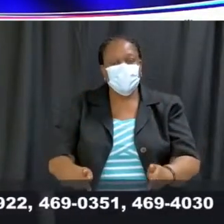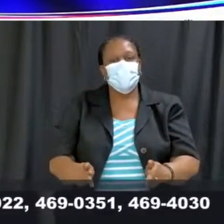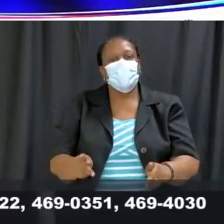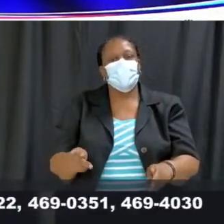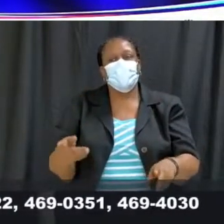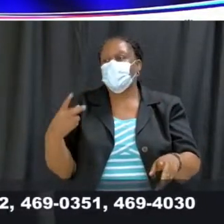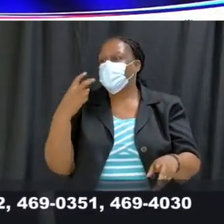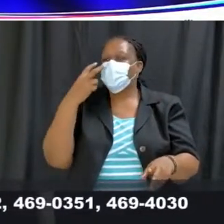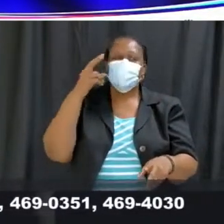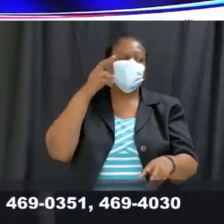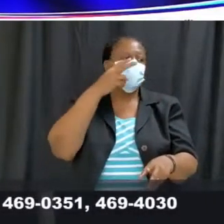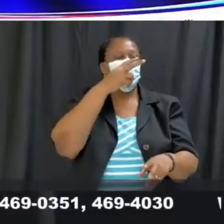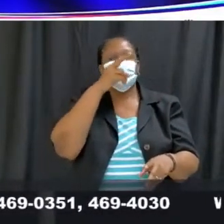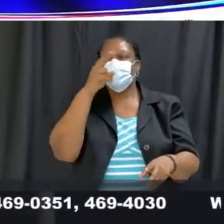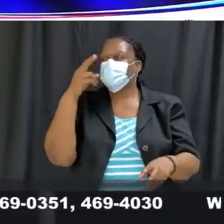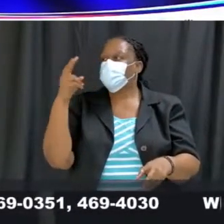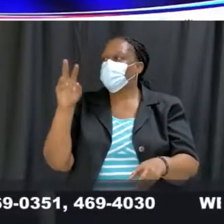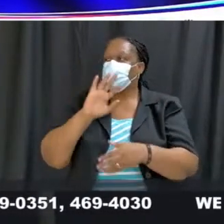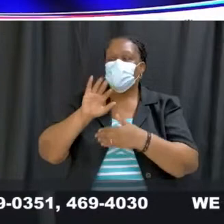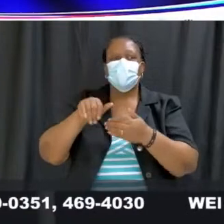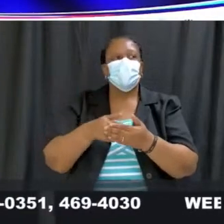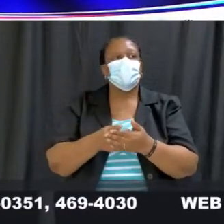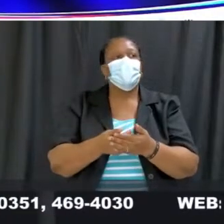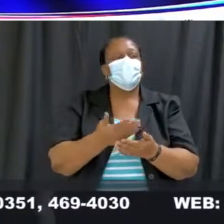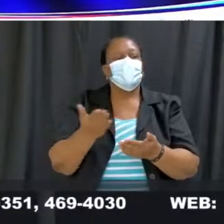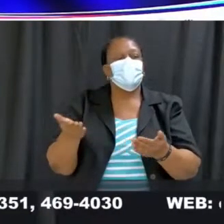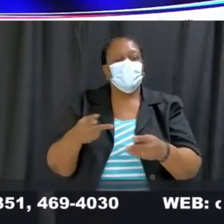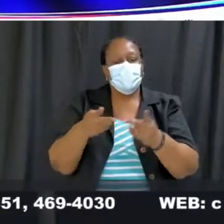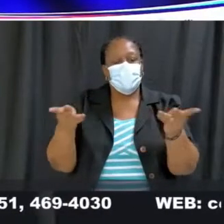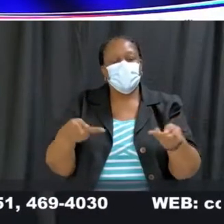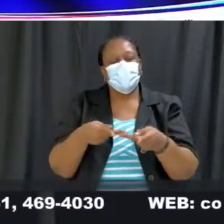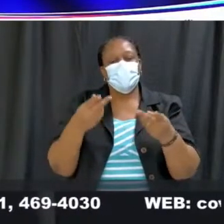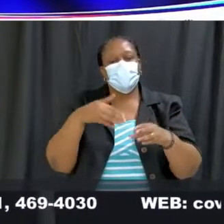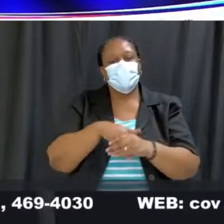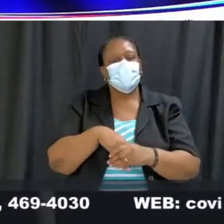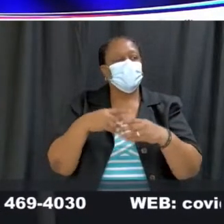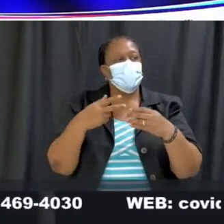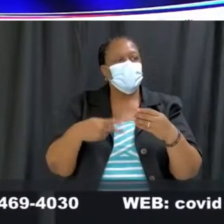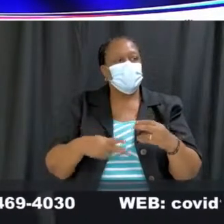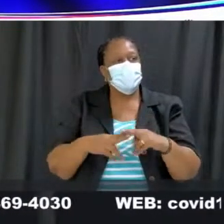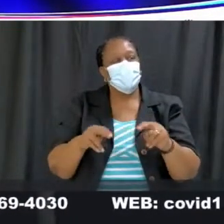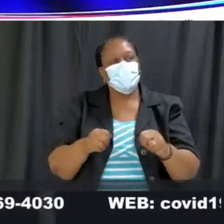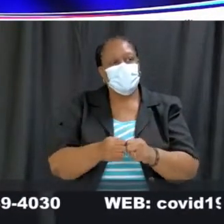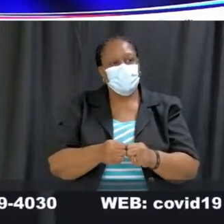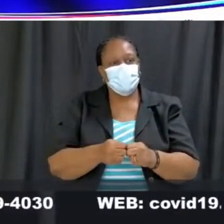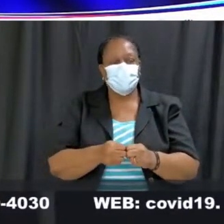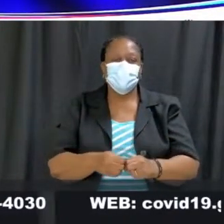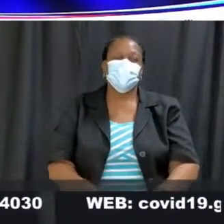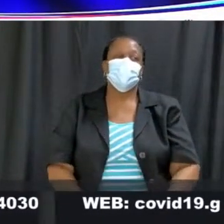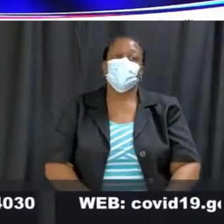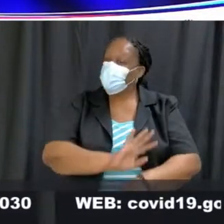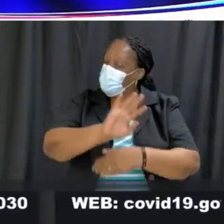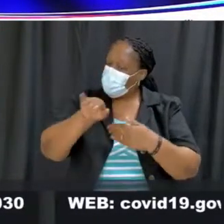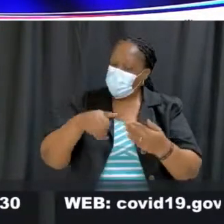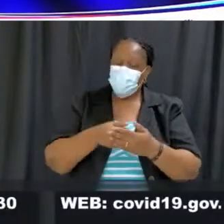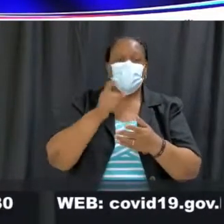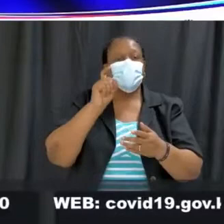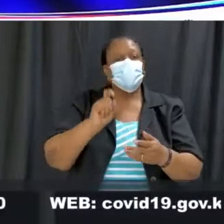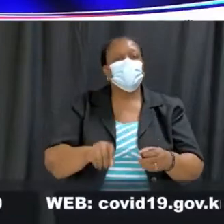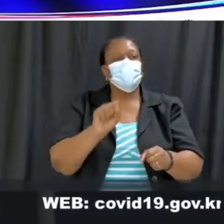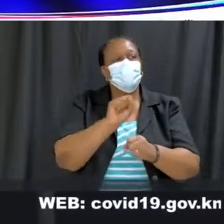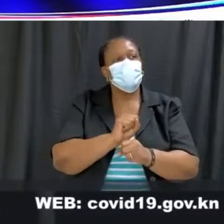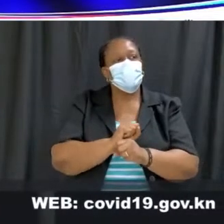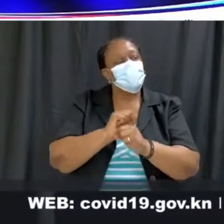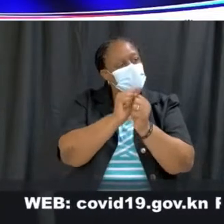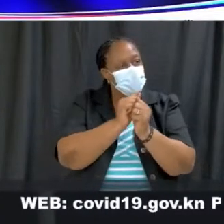restoration process, the recovery process for our tourism product. We're going to need all hands on deck because St. Kitts